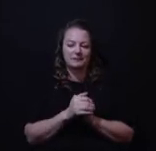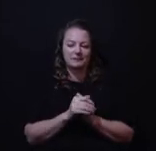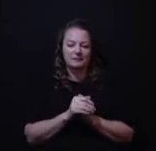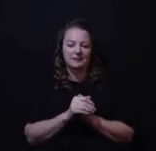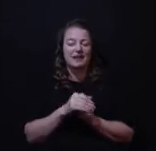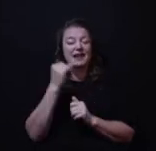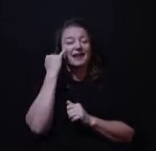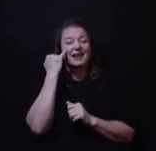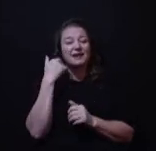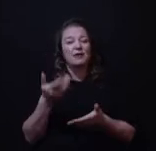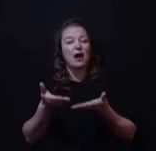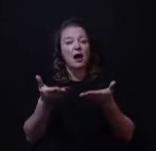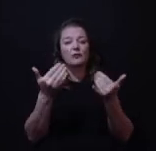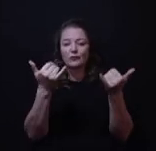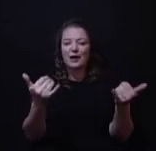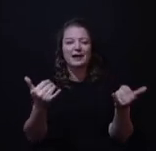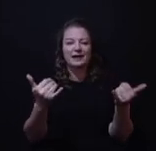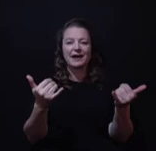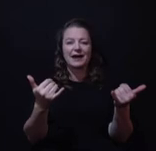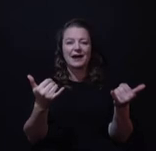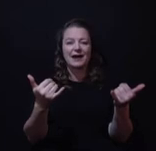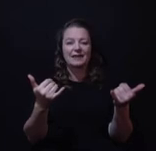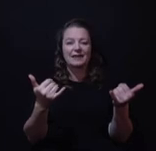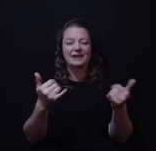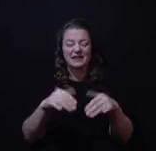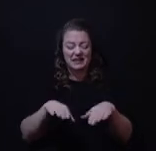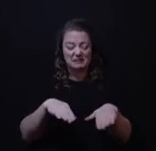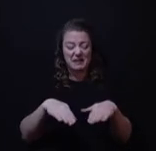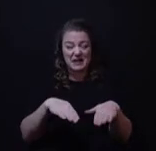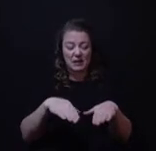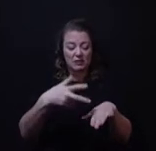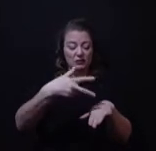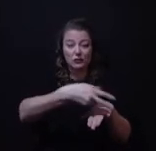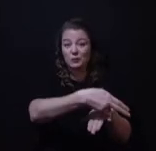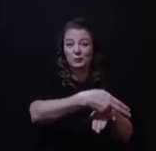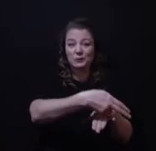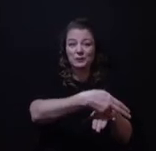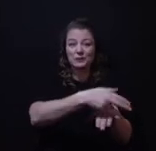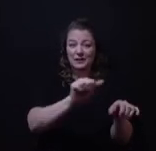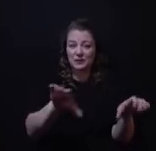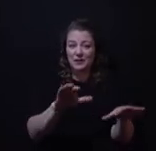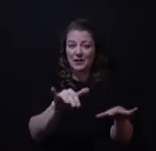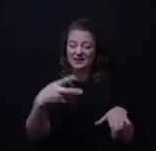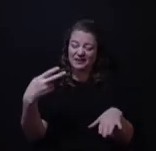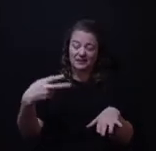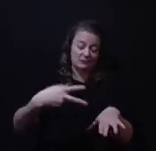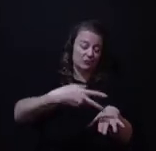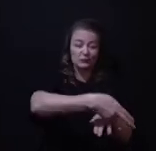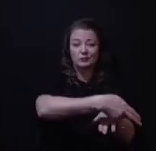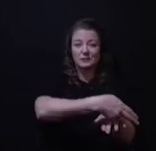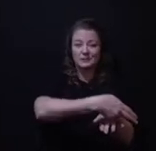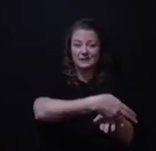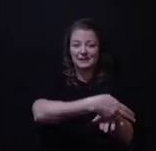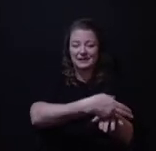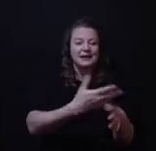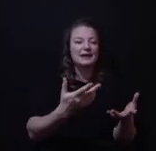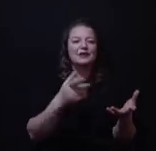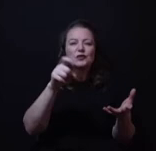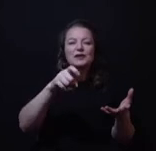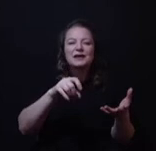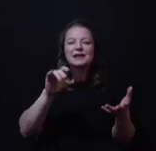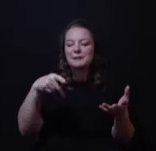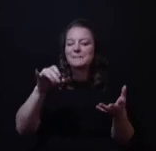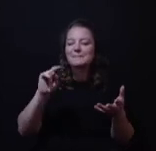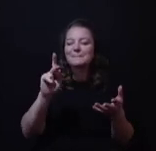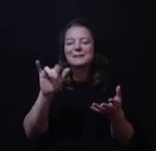If I offered right now to just chop somebody's pinky toe off, anybody want that one? You want me to just like take a pair of scissors and clip, clip? Like you need your pinky toe,